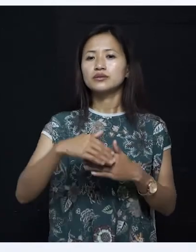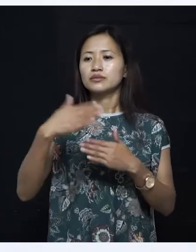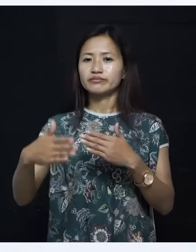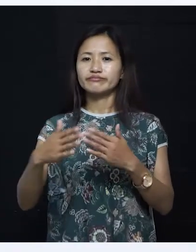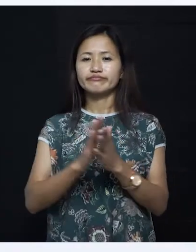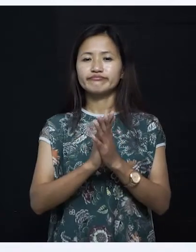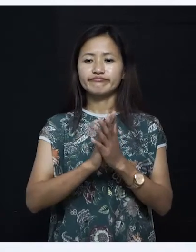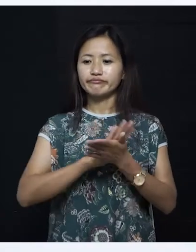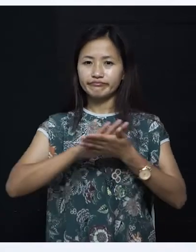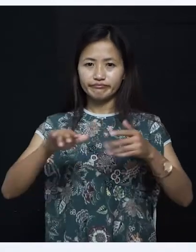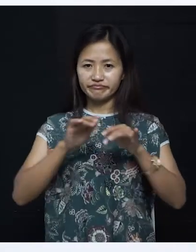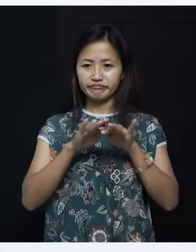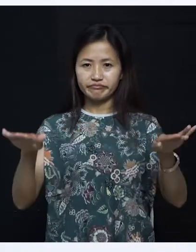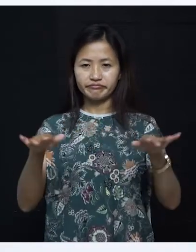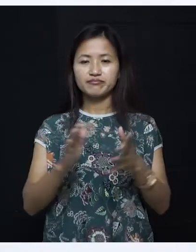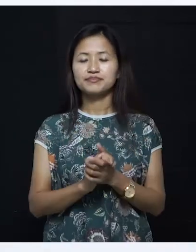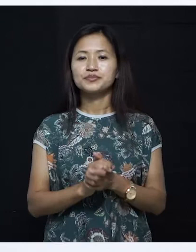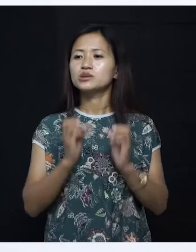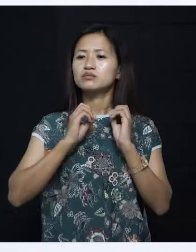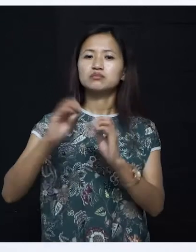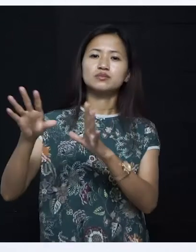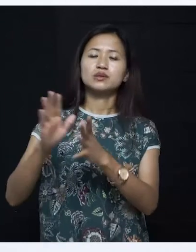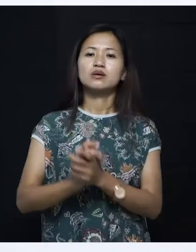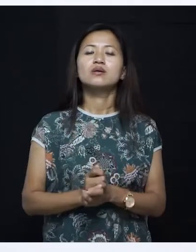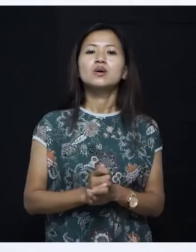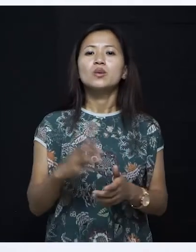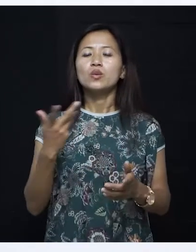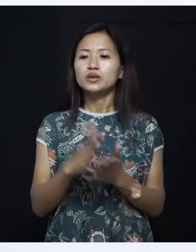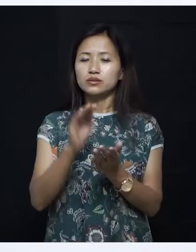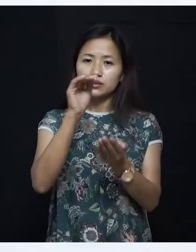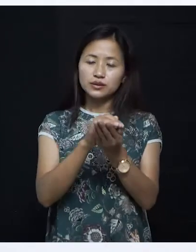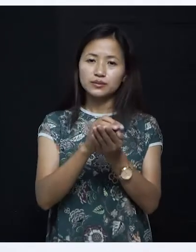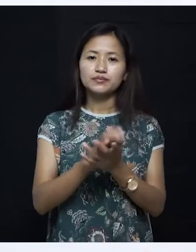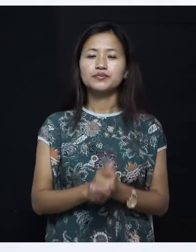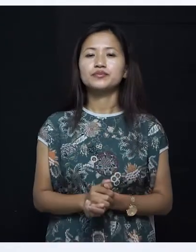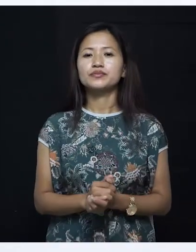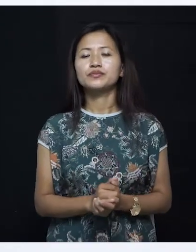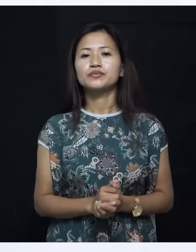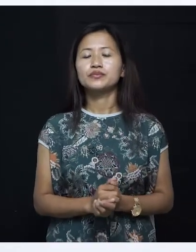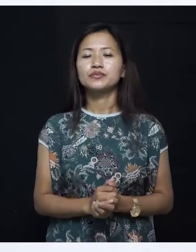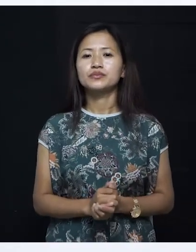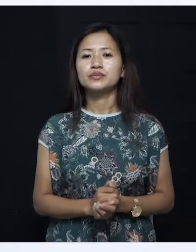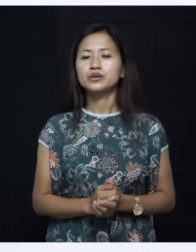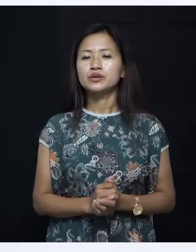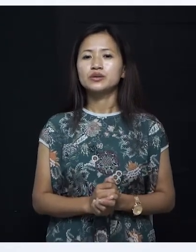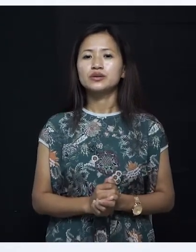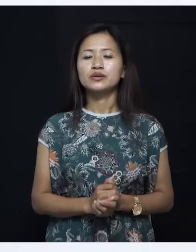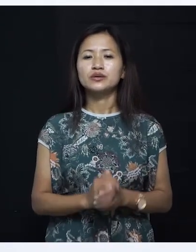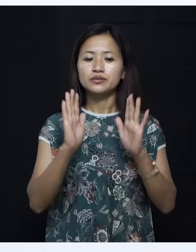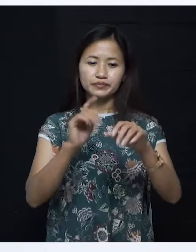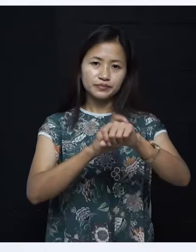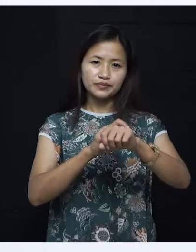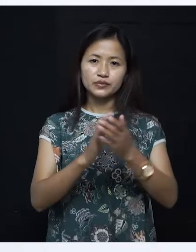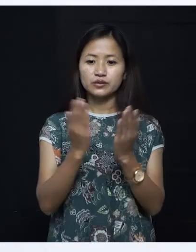blank, isn't it? But what you tend to do is you just throw it away. So what you can do is you can keep it, And when have